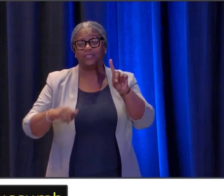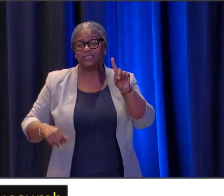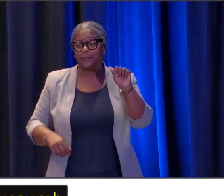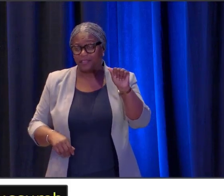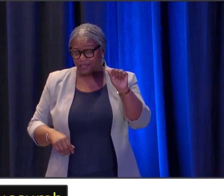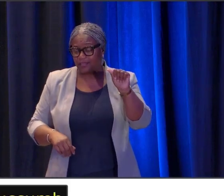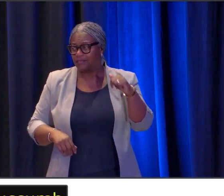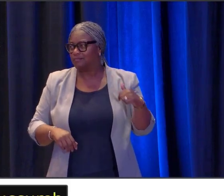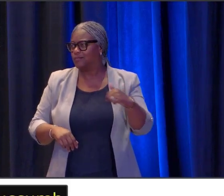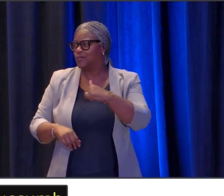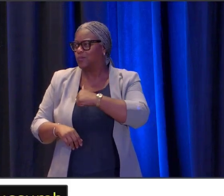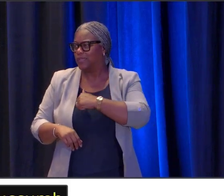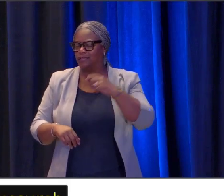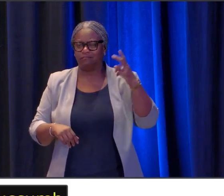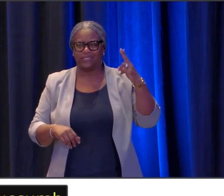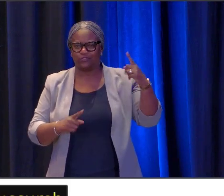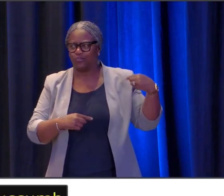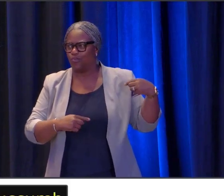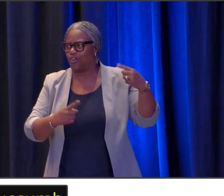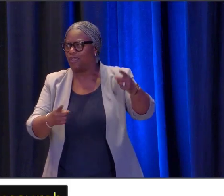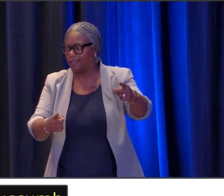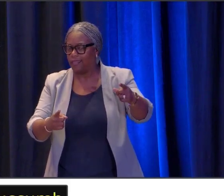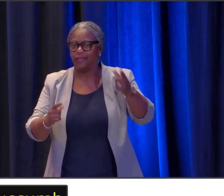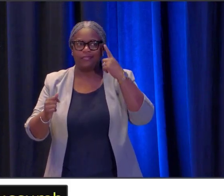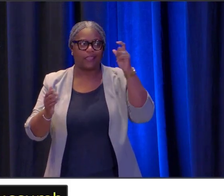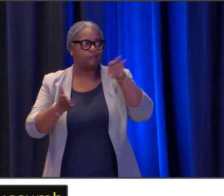historically has not been valued.